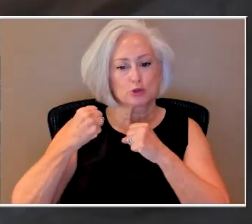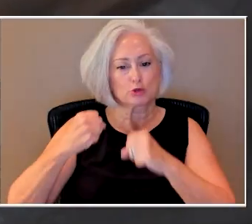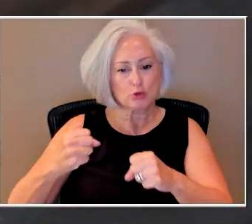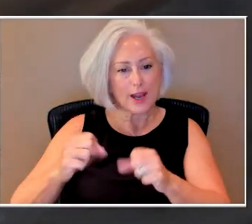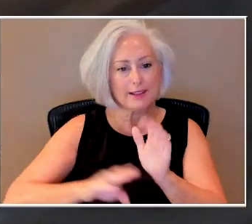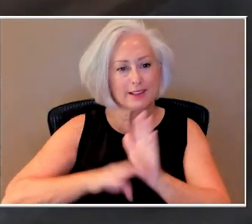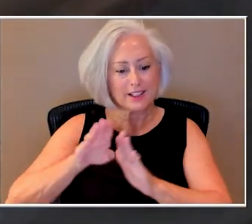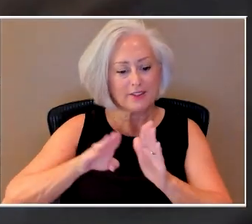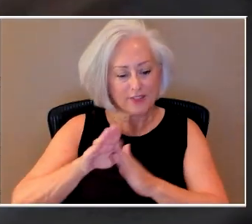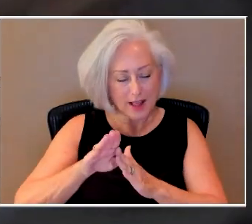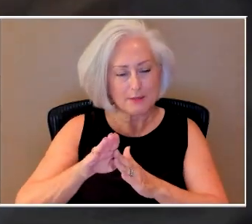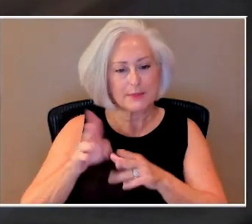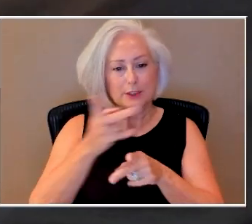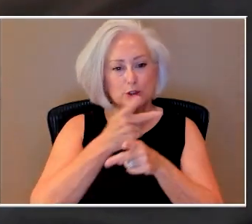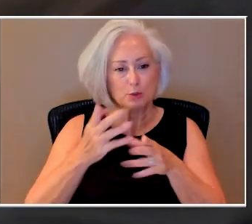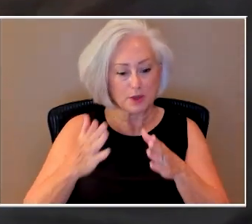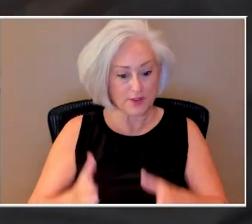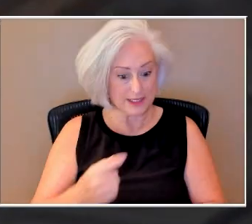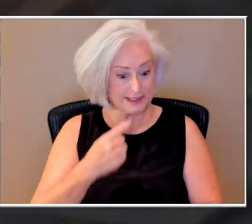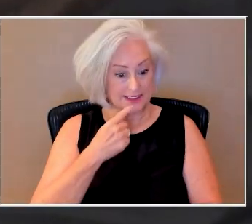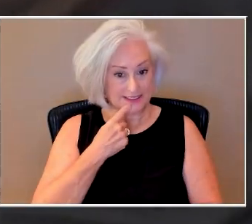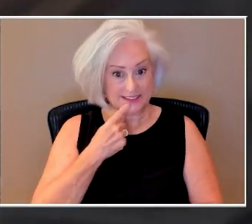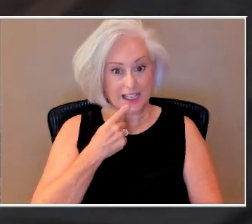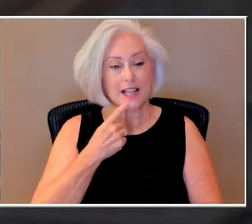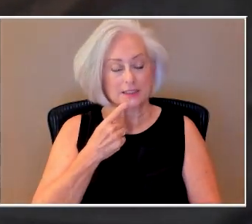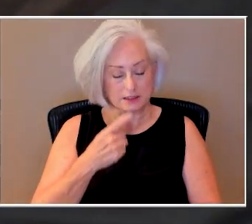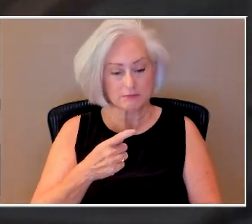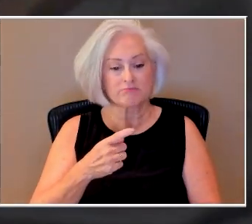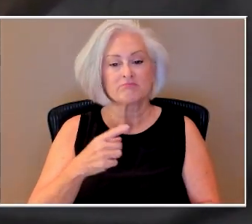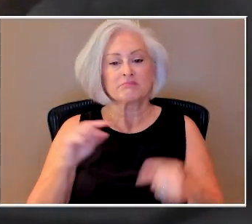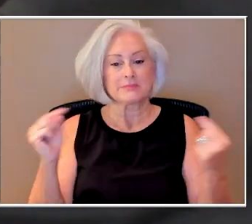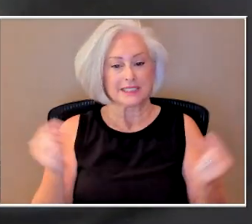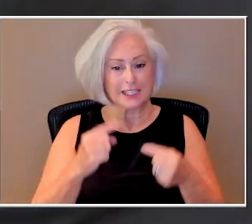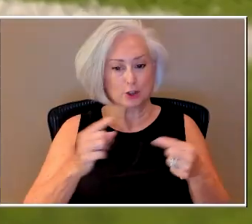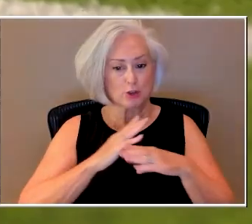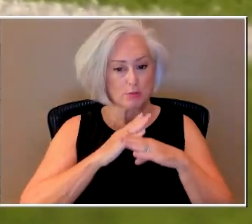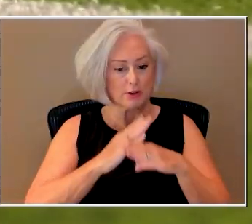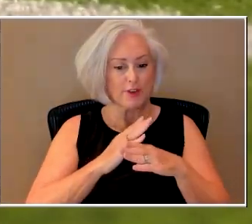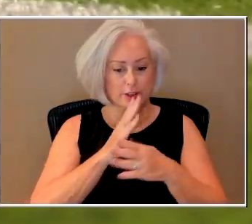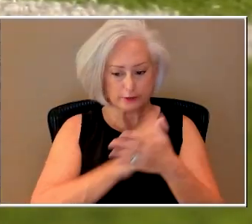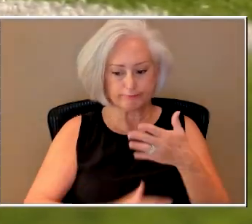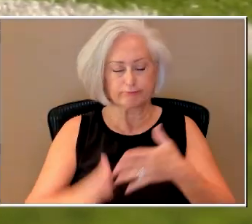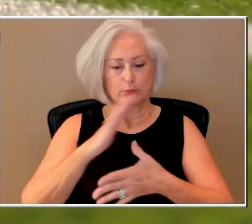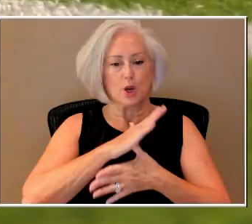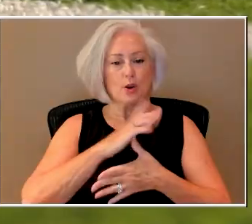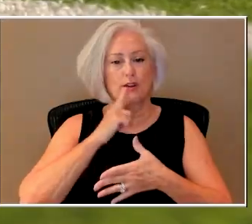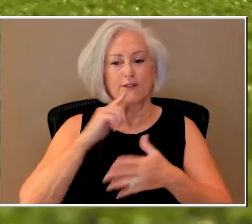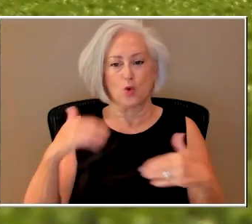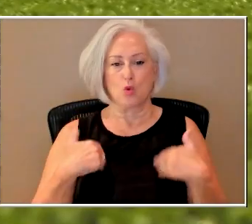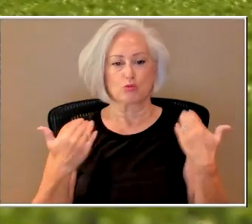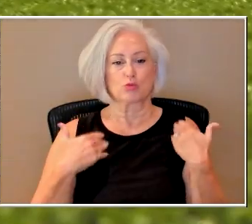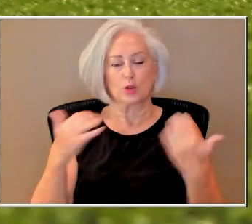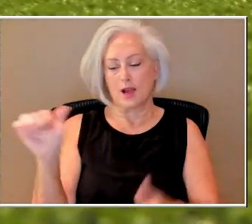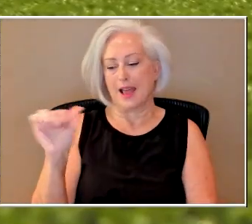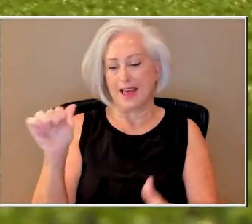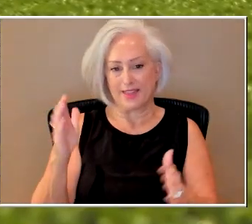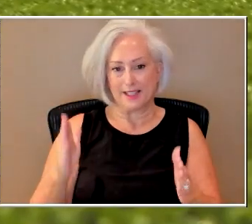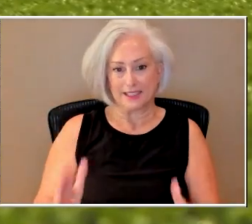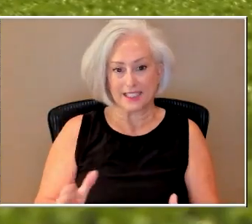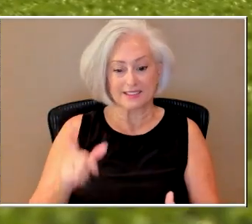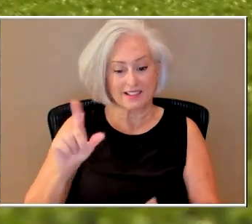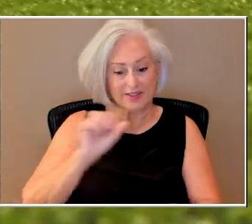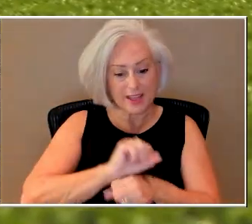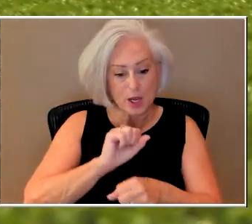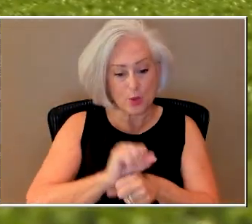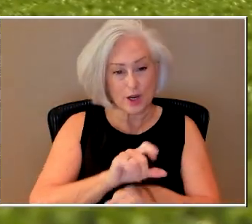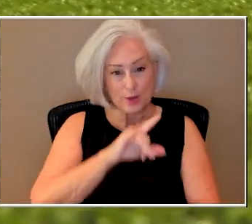injury prevention are top priorities, especially for young athletes. They work with kids as young as 8 through the age